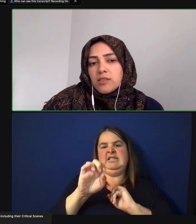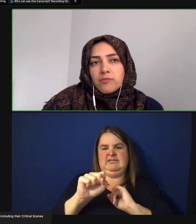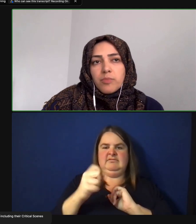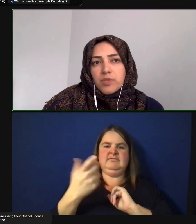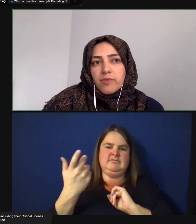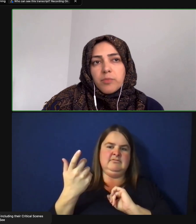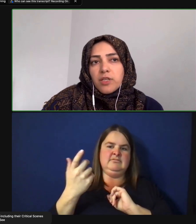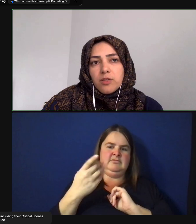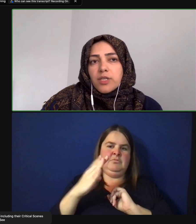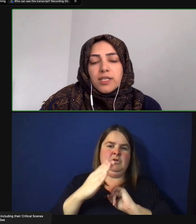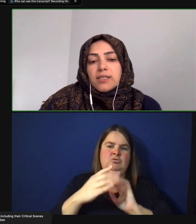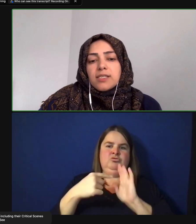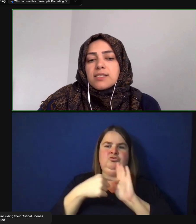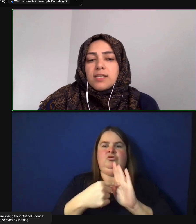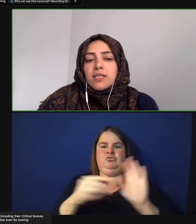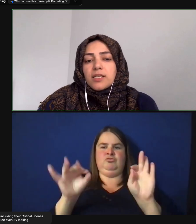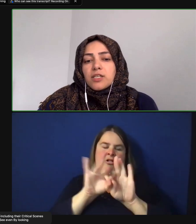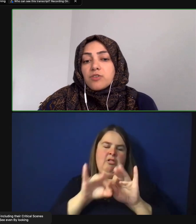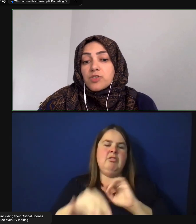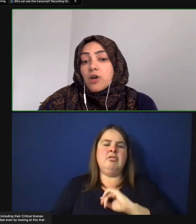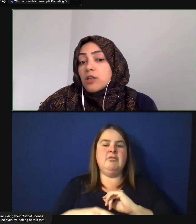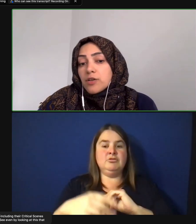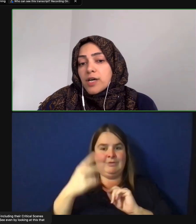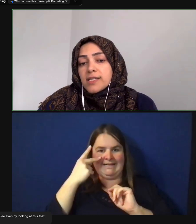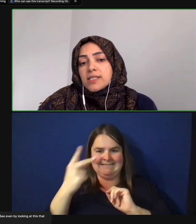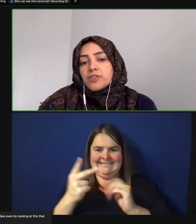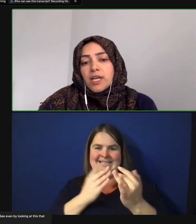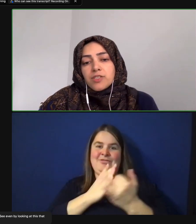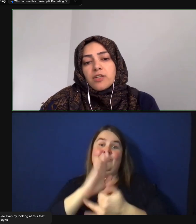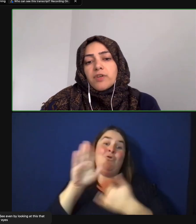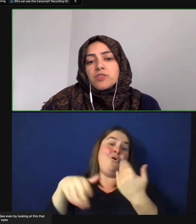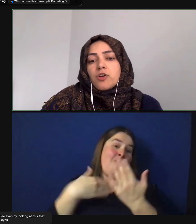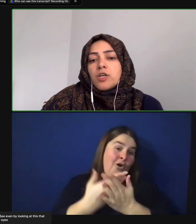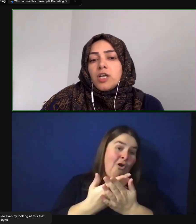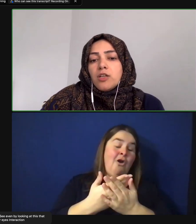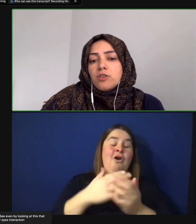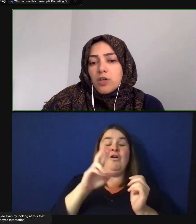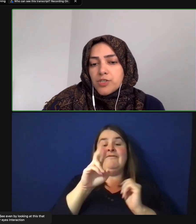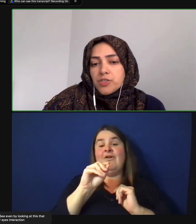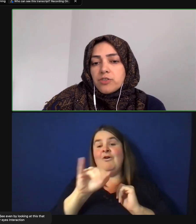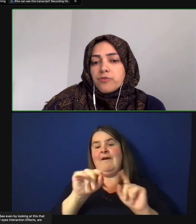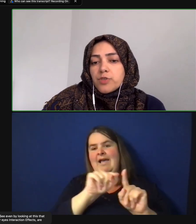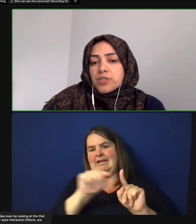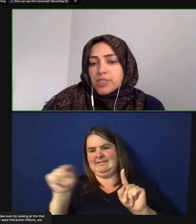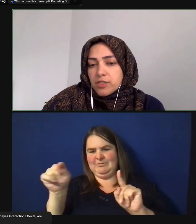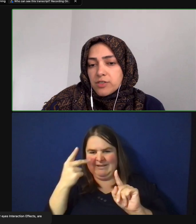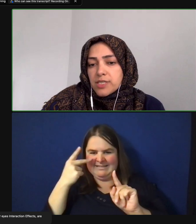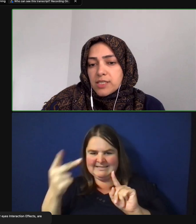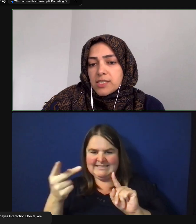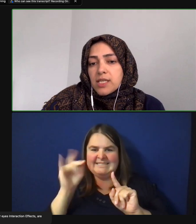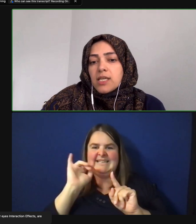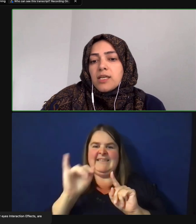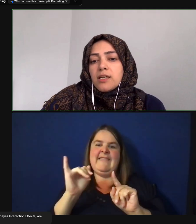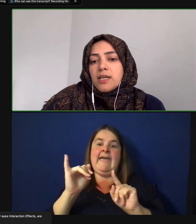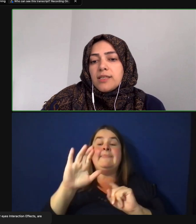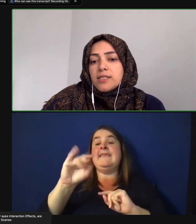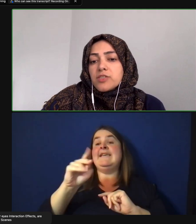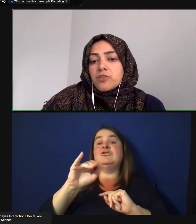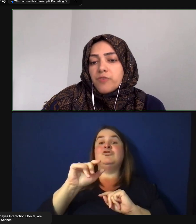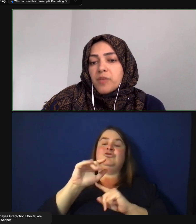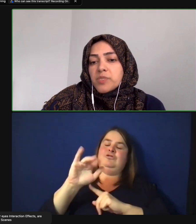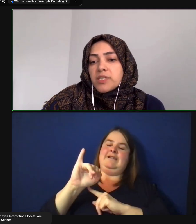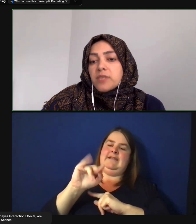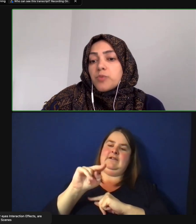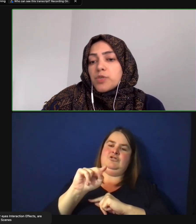can see even by looking at this that across all ROIs, interaction effects are larger for critical scenes. And